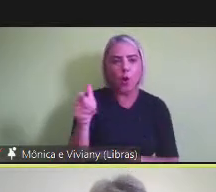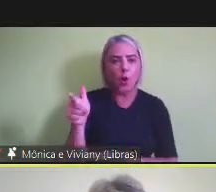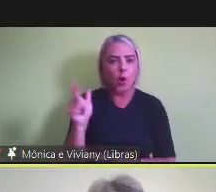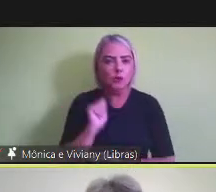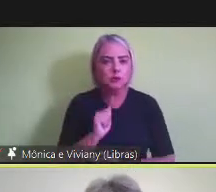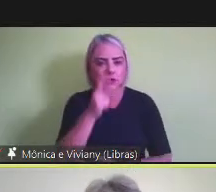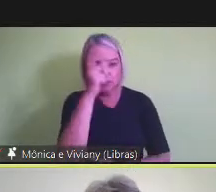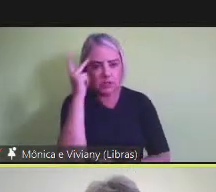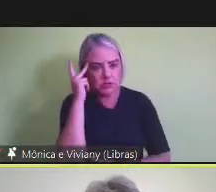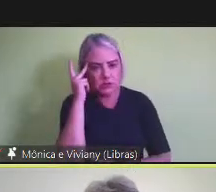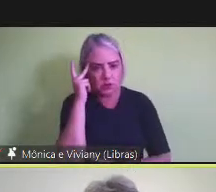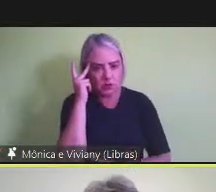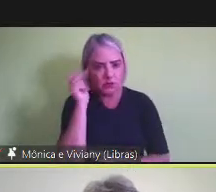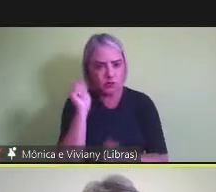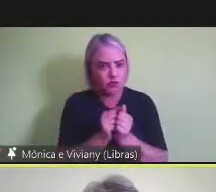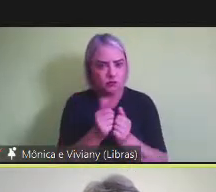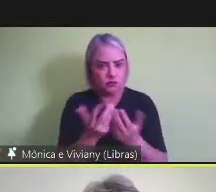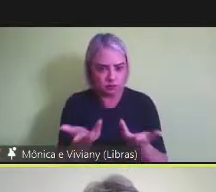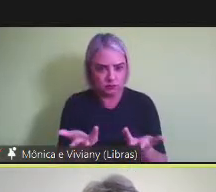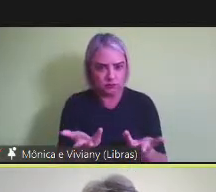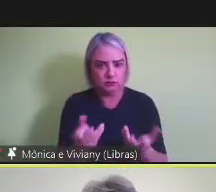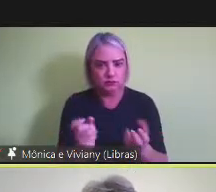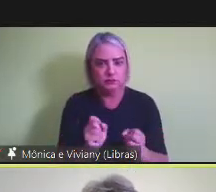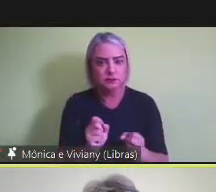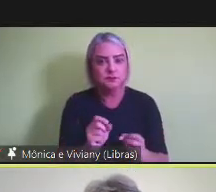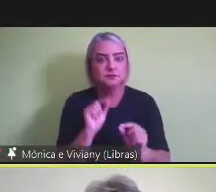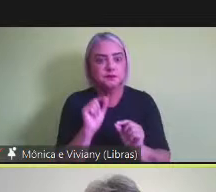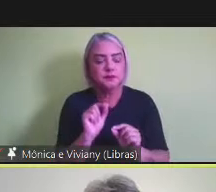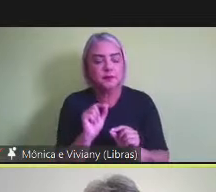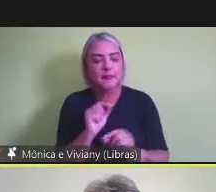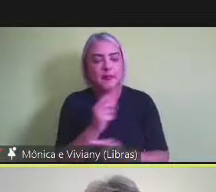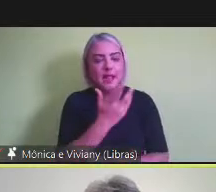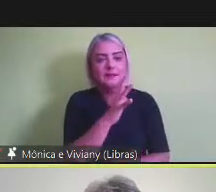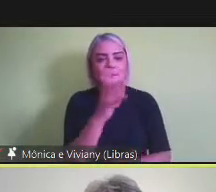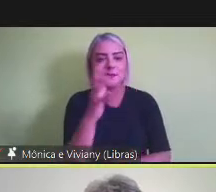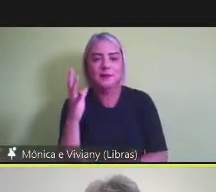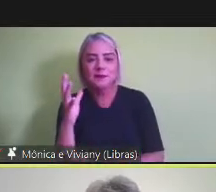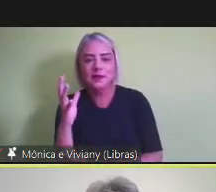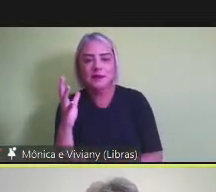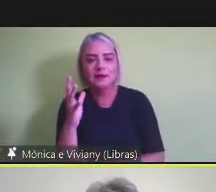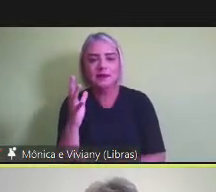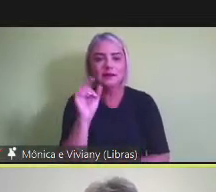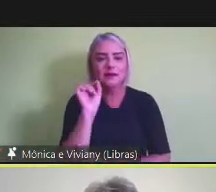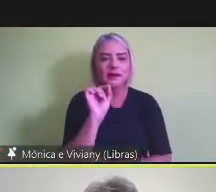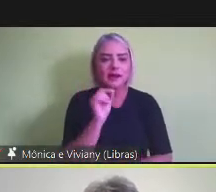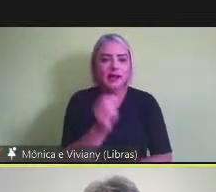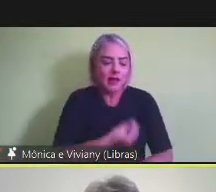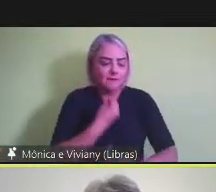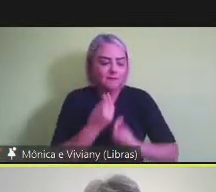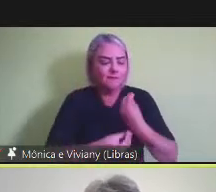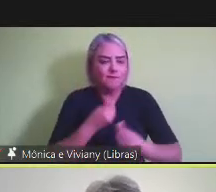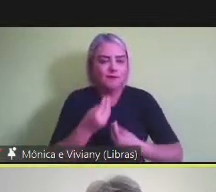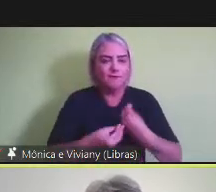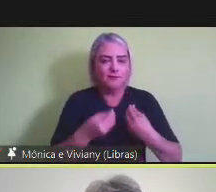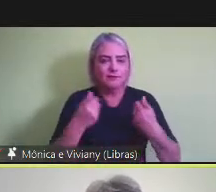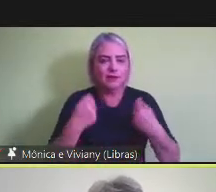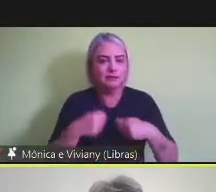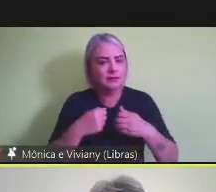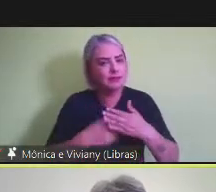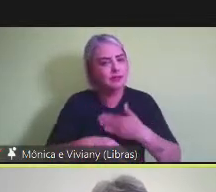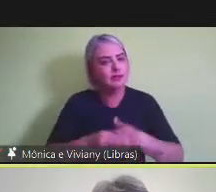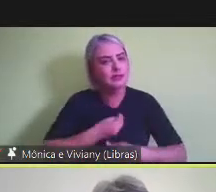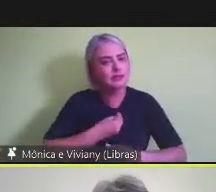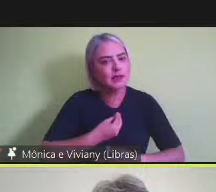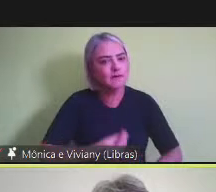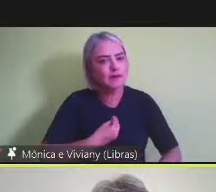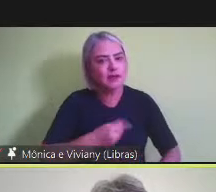indigenous and the forest that is living in interaction with it. So this environment is a living environment. It has